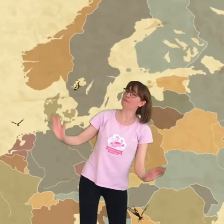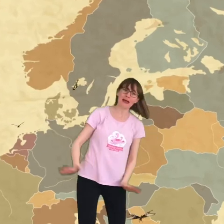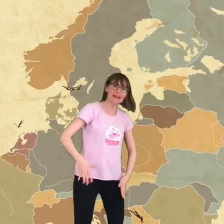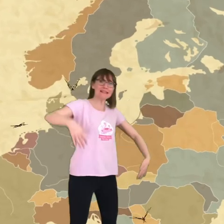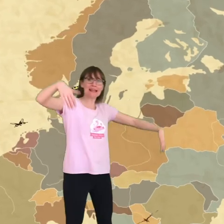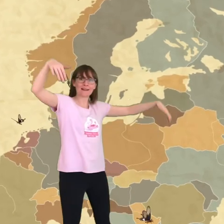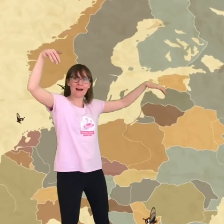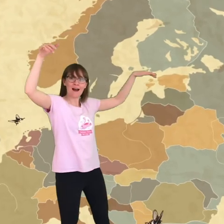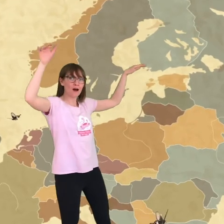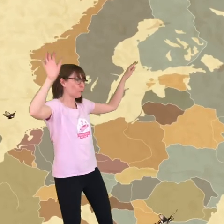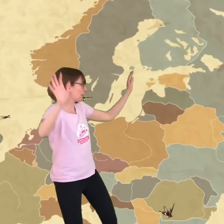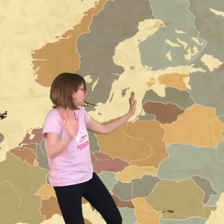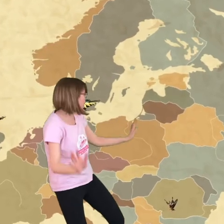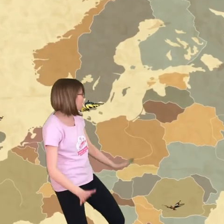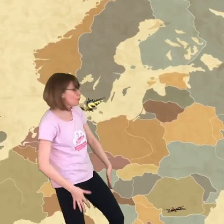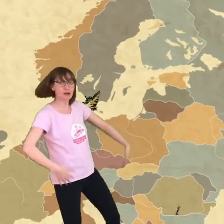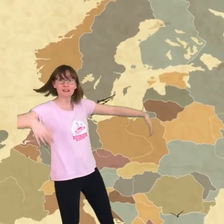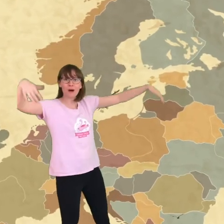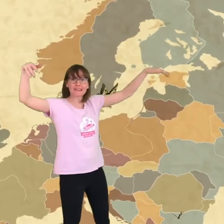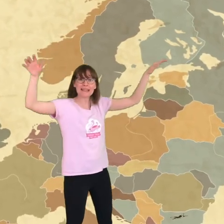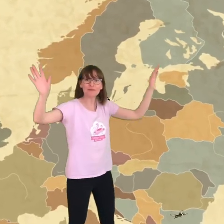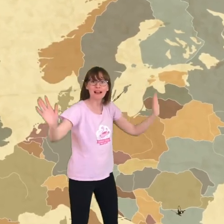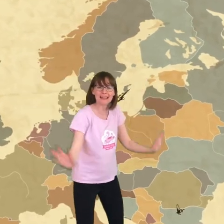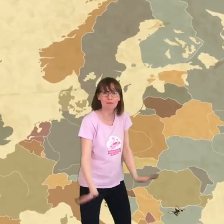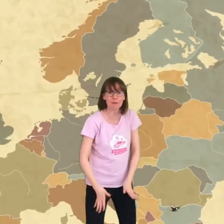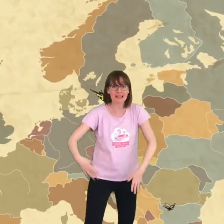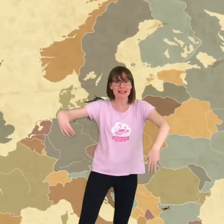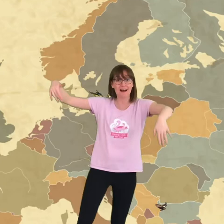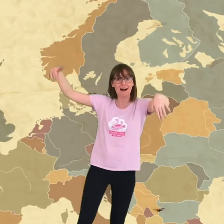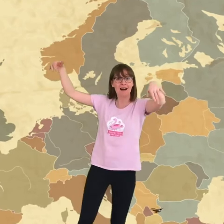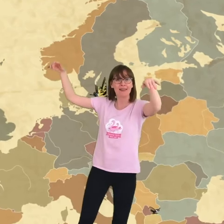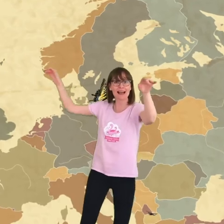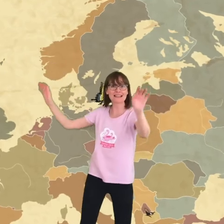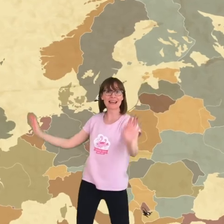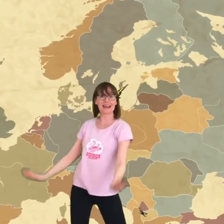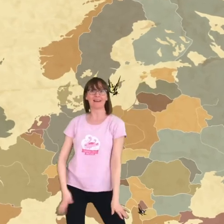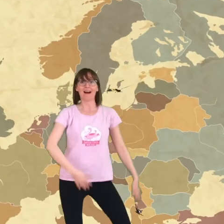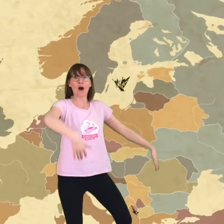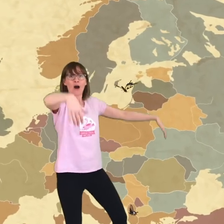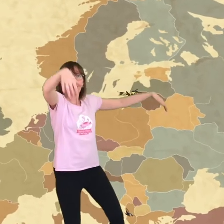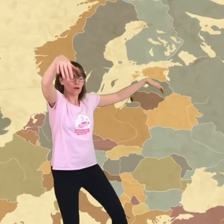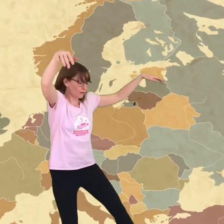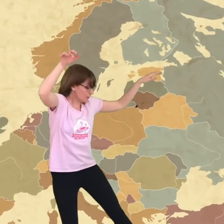Flying. Amazing. We're going to fly across the world. Keep flying, everybody. That's it.